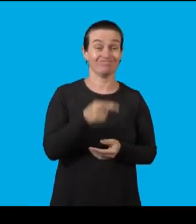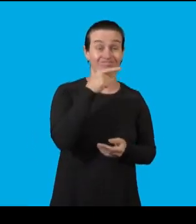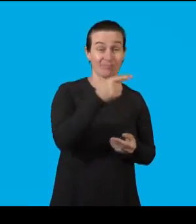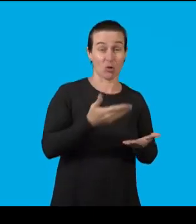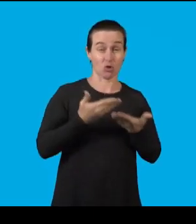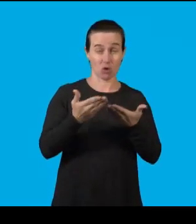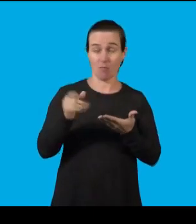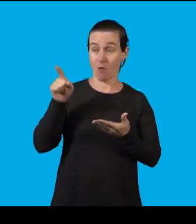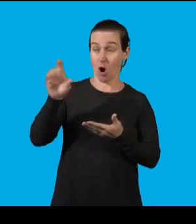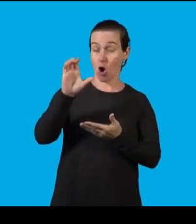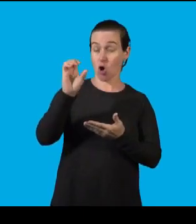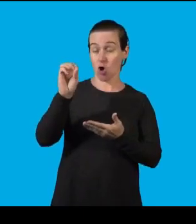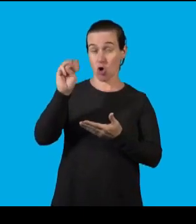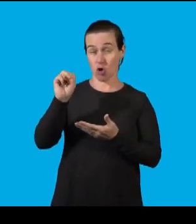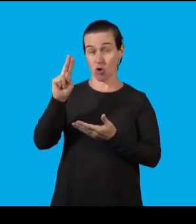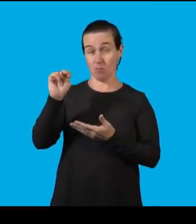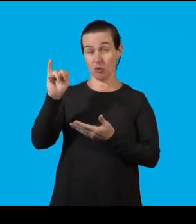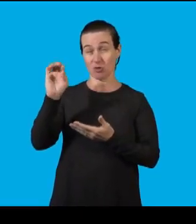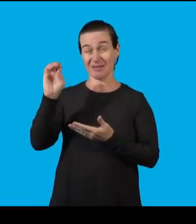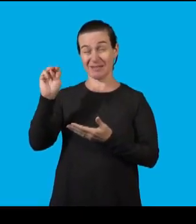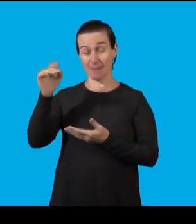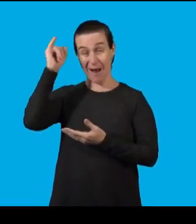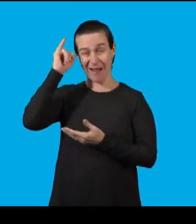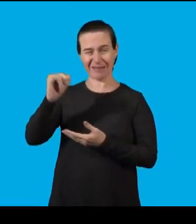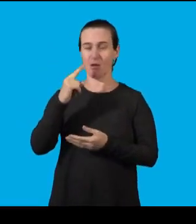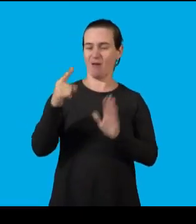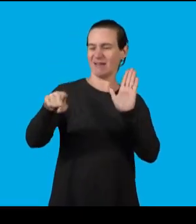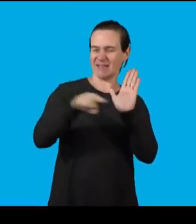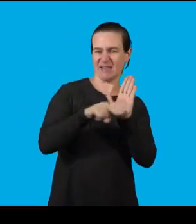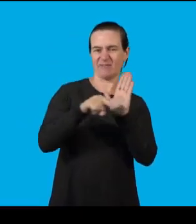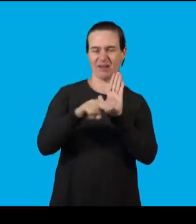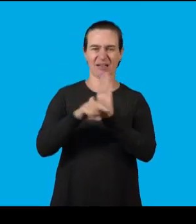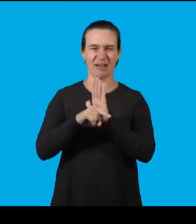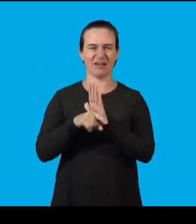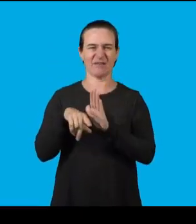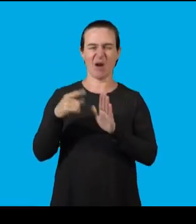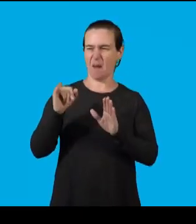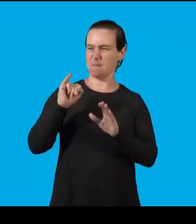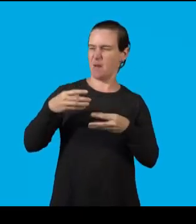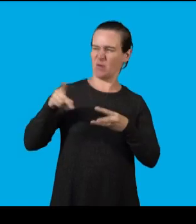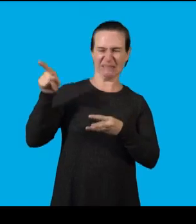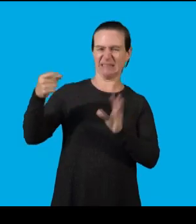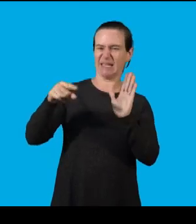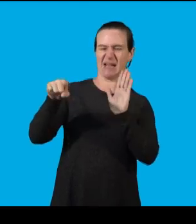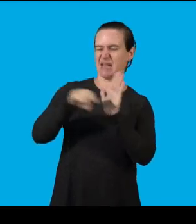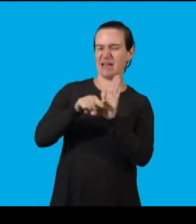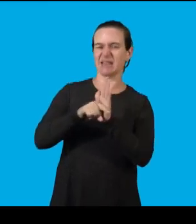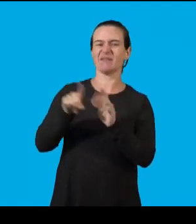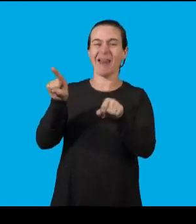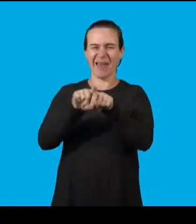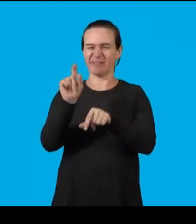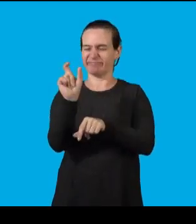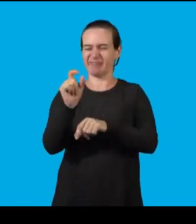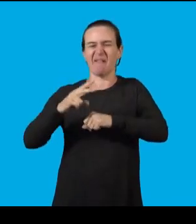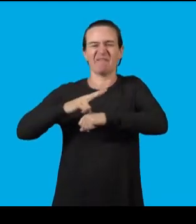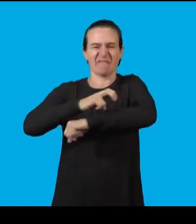the source portrays the ideology of communism negatively or in a bad light as